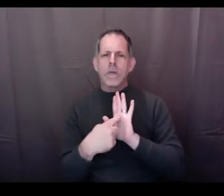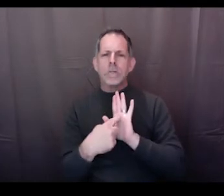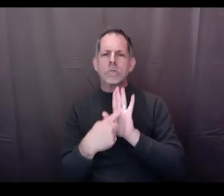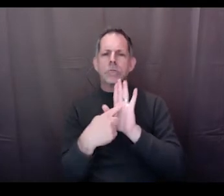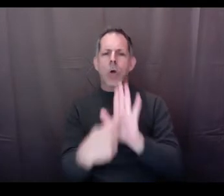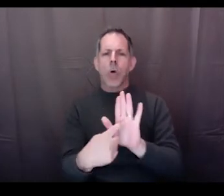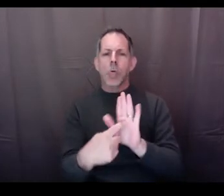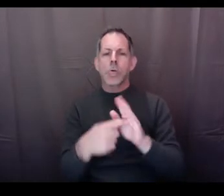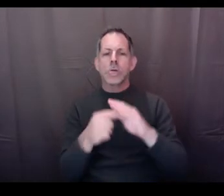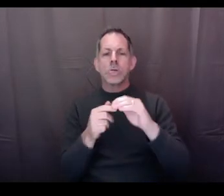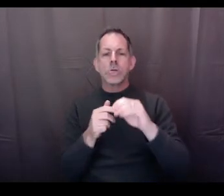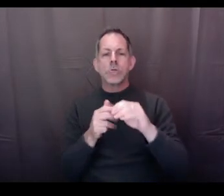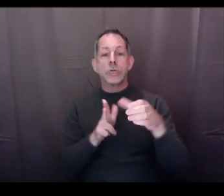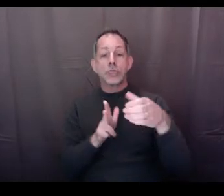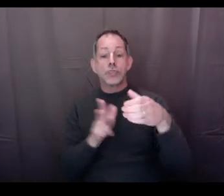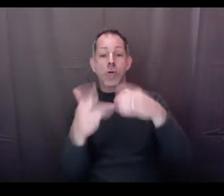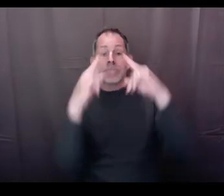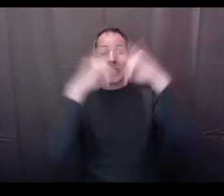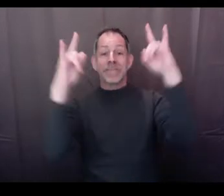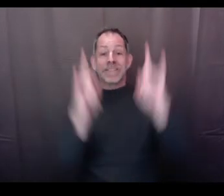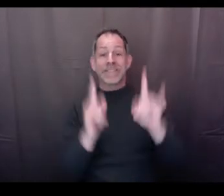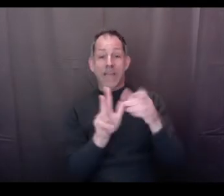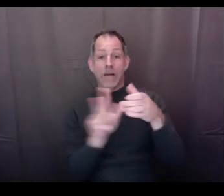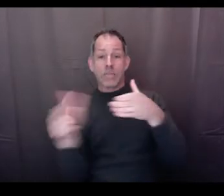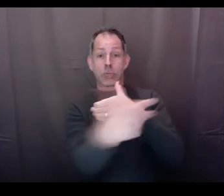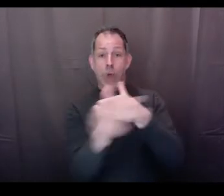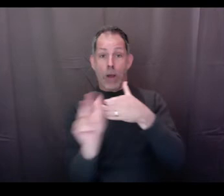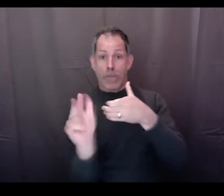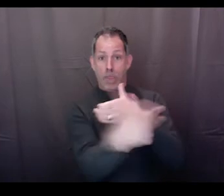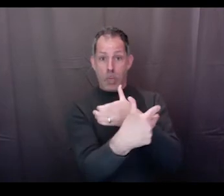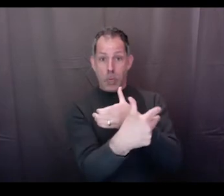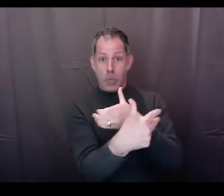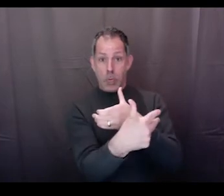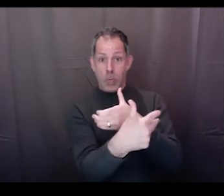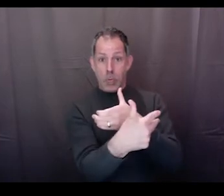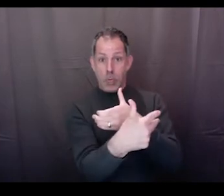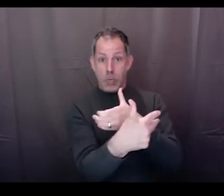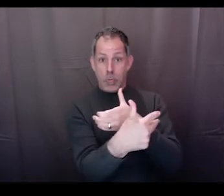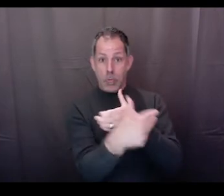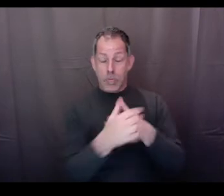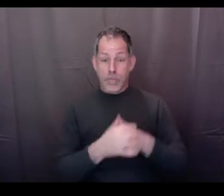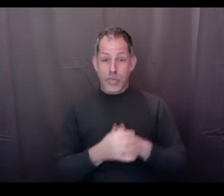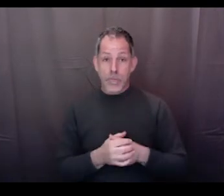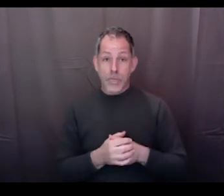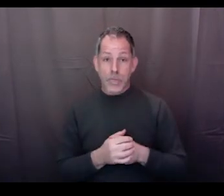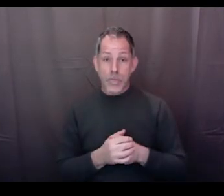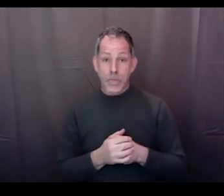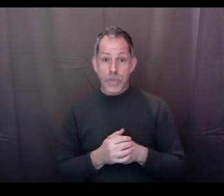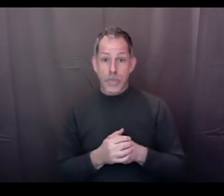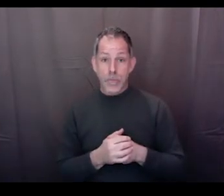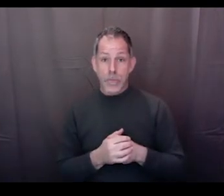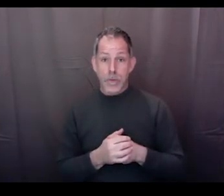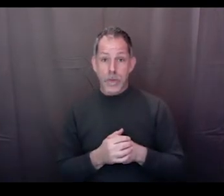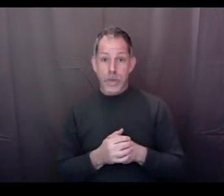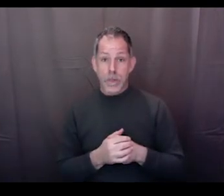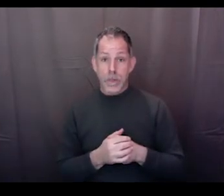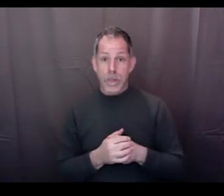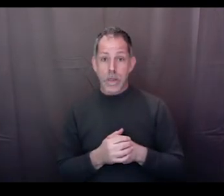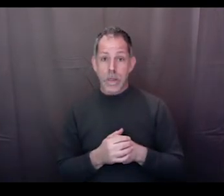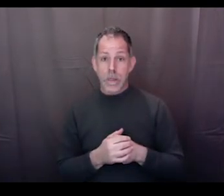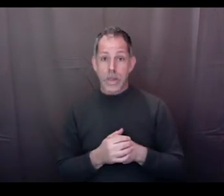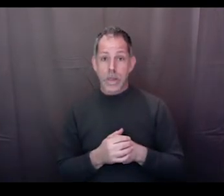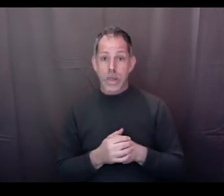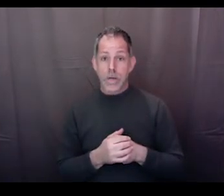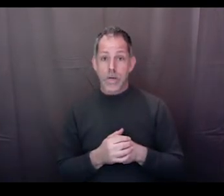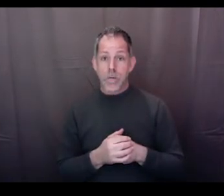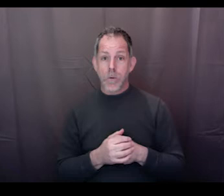looks at traffic mobility in 2020 on a given date between March 1 and May 1 compared